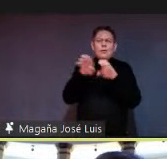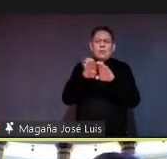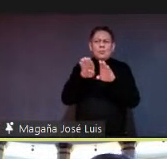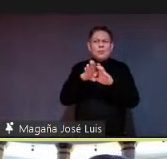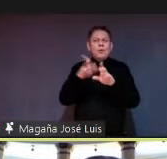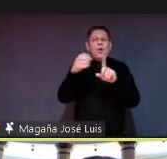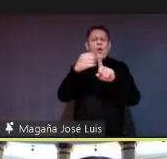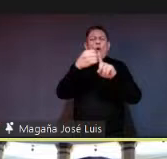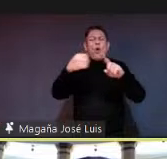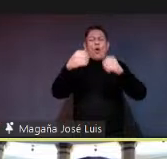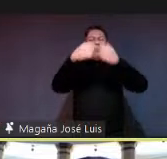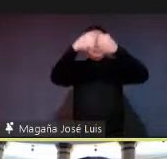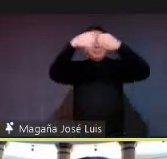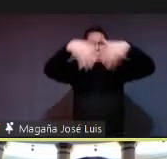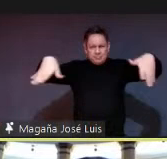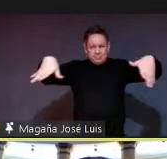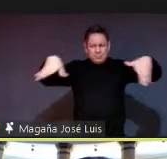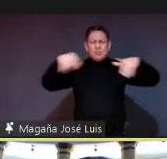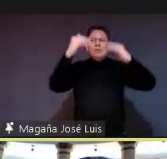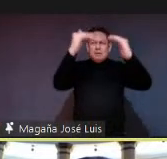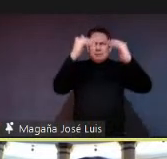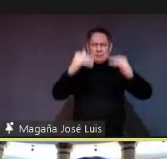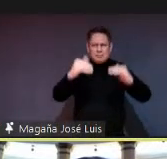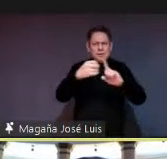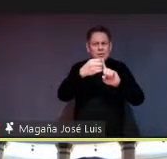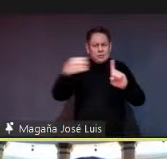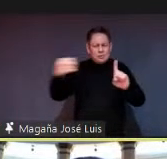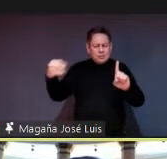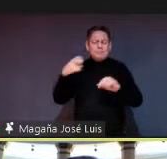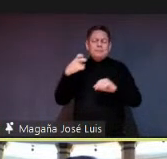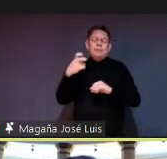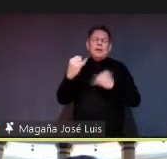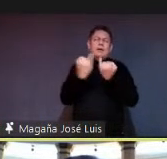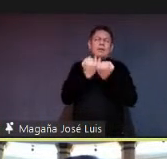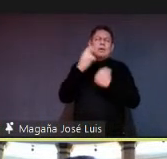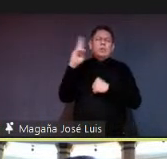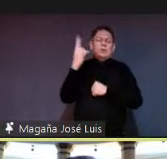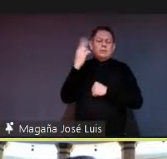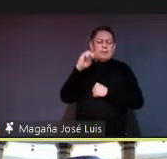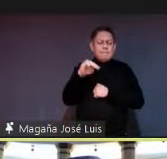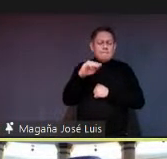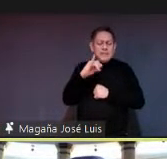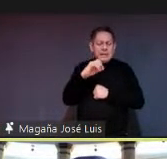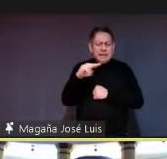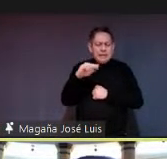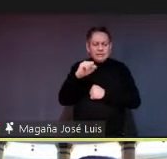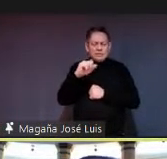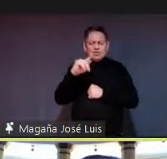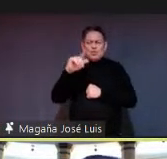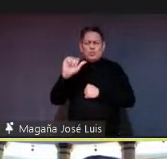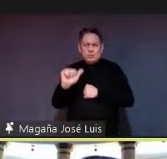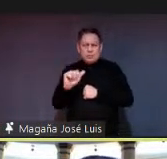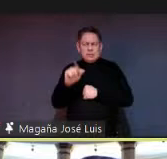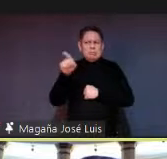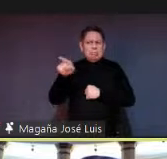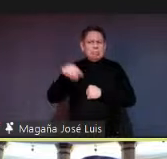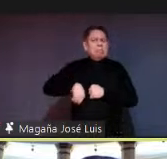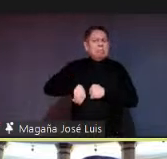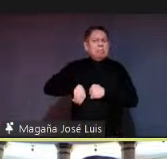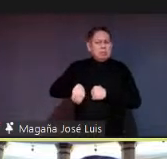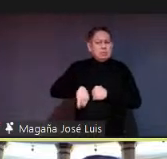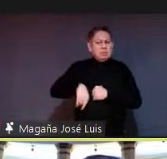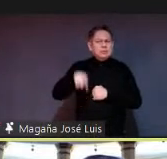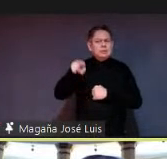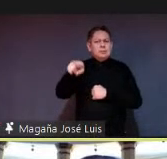is something that we learned from them. At Minnesota University, we were amazed by